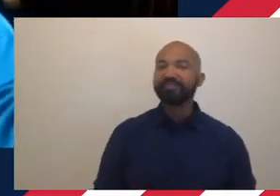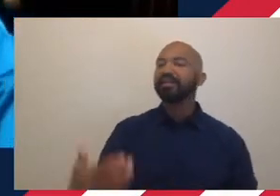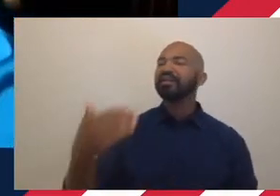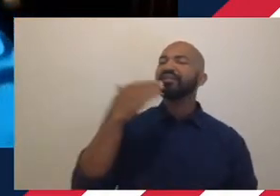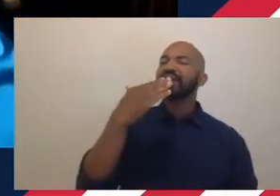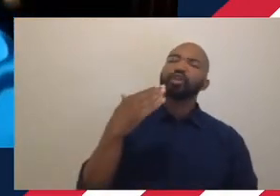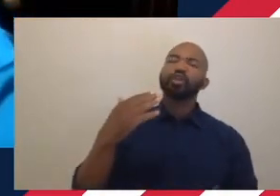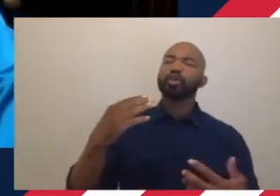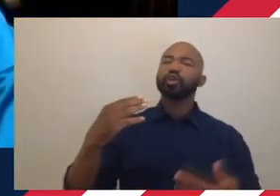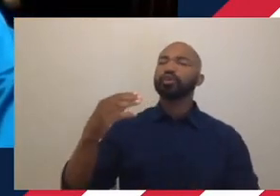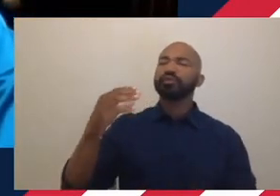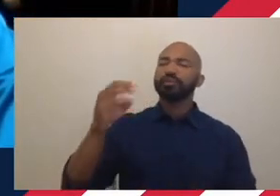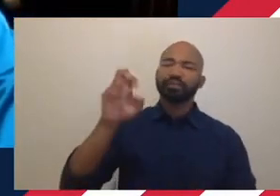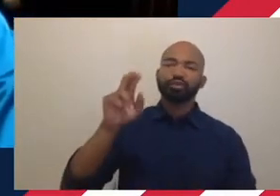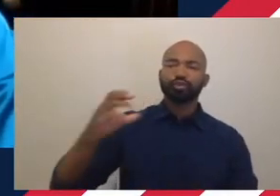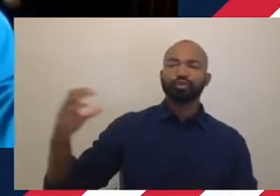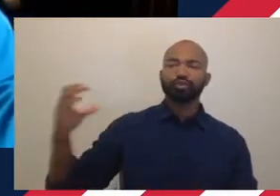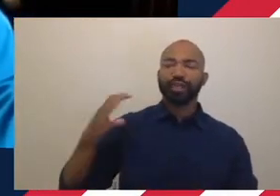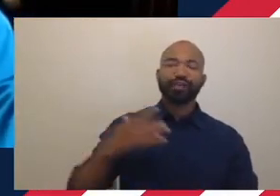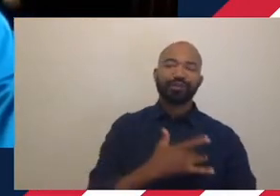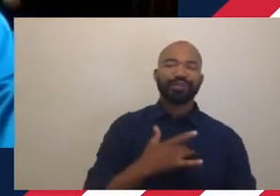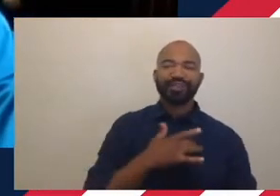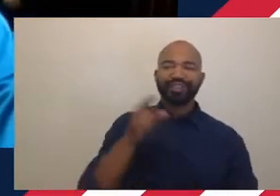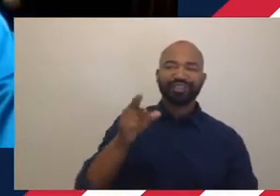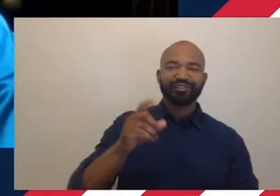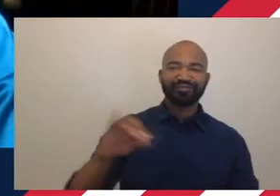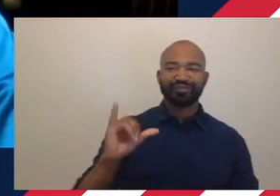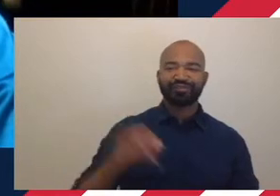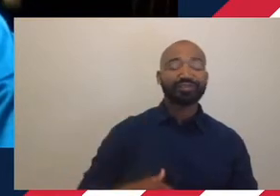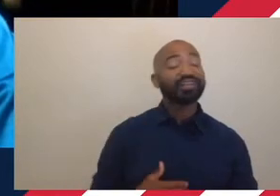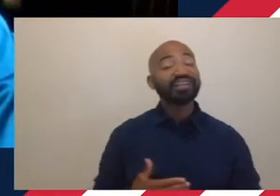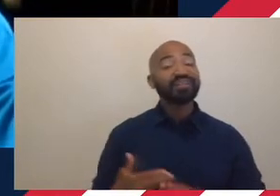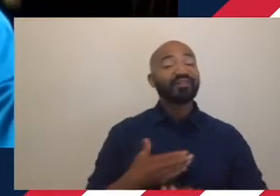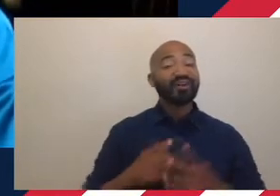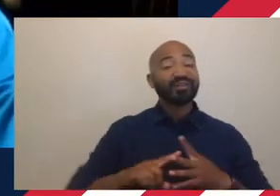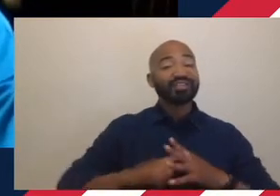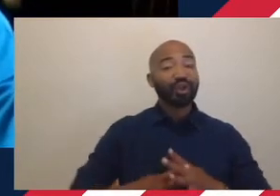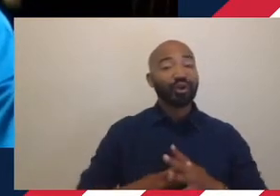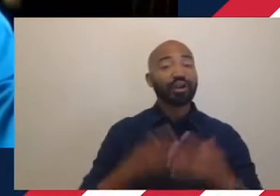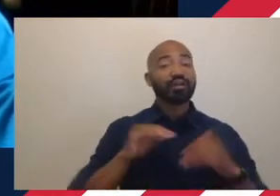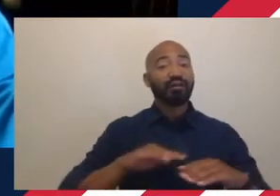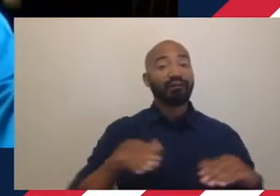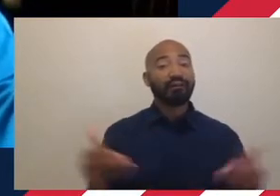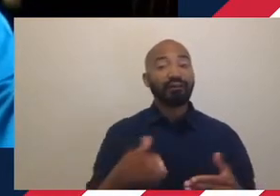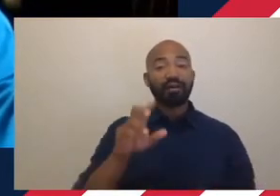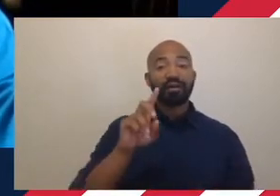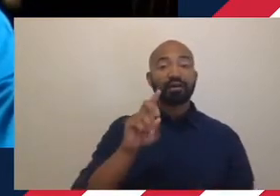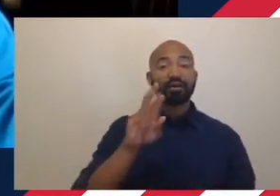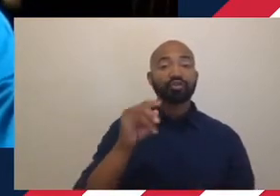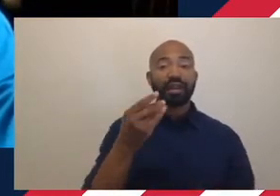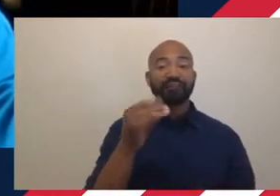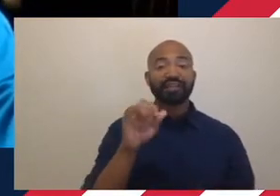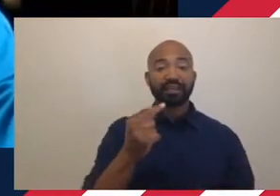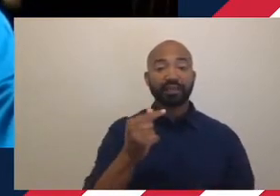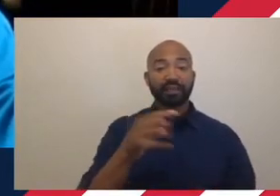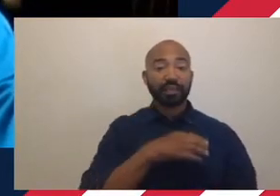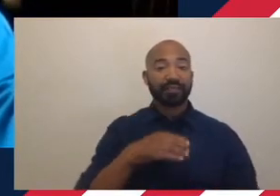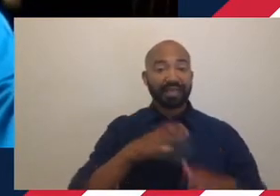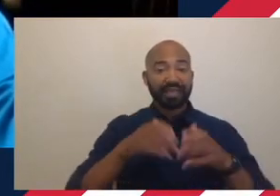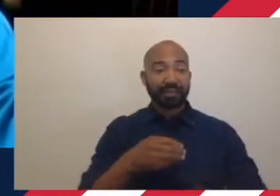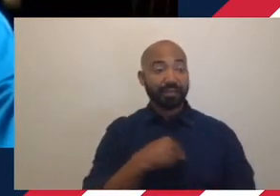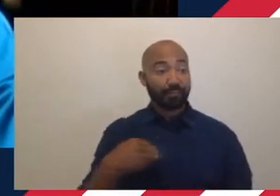you so much. And before we get started, I'd like to introduce the drafting committee members. This is